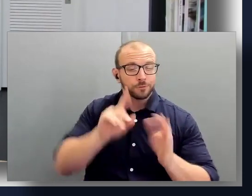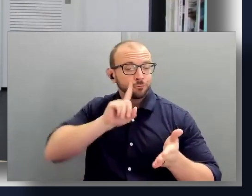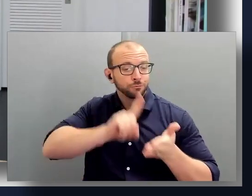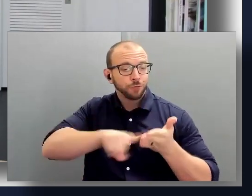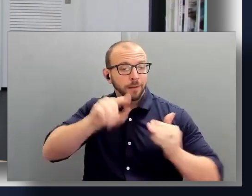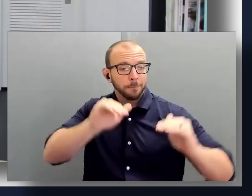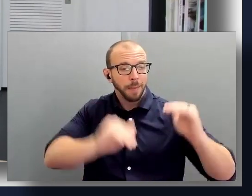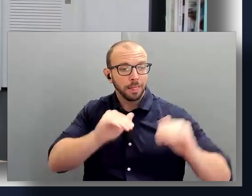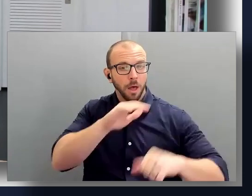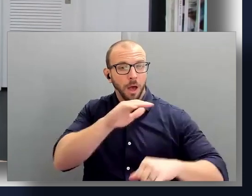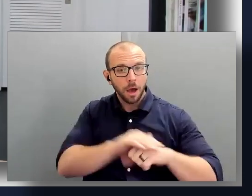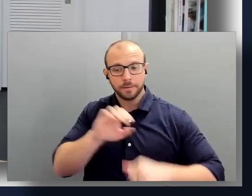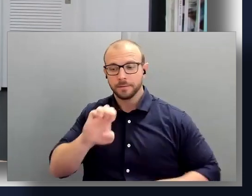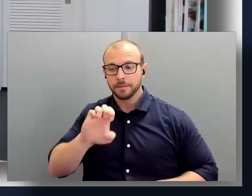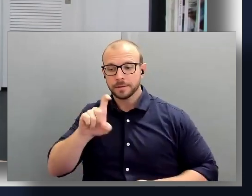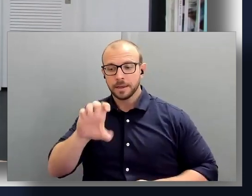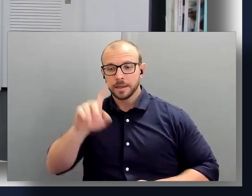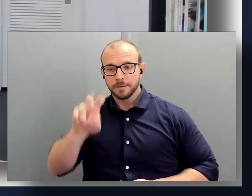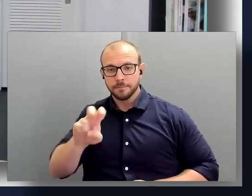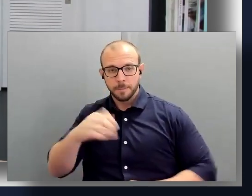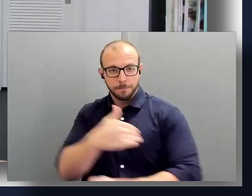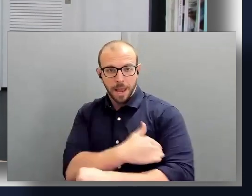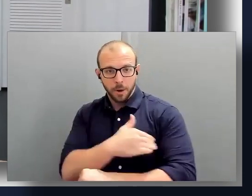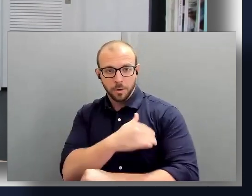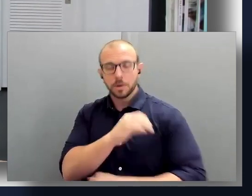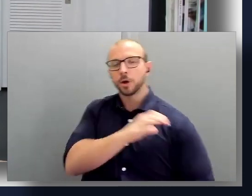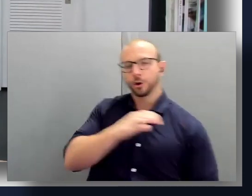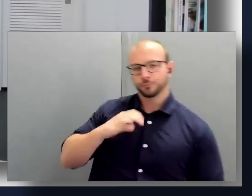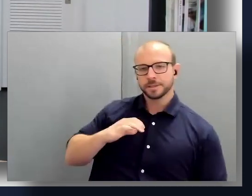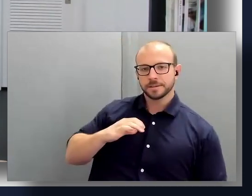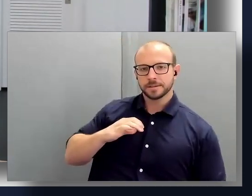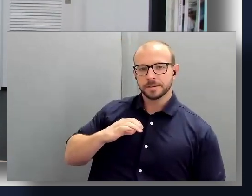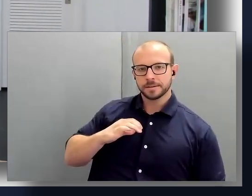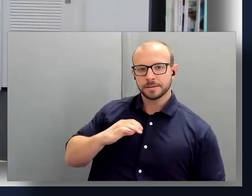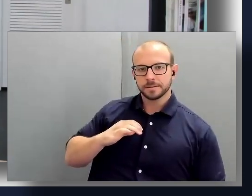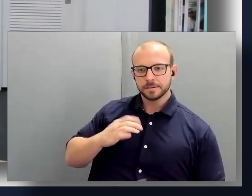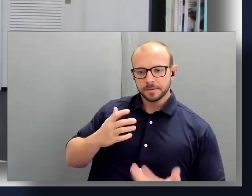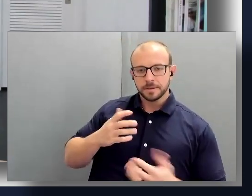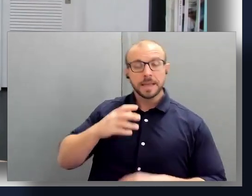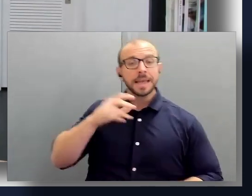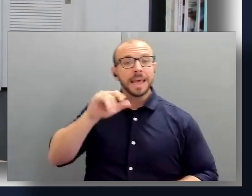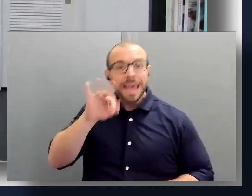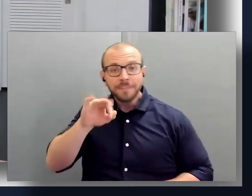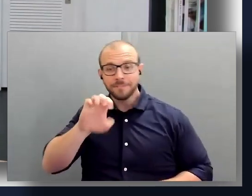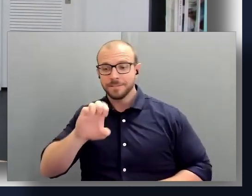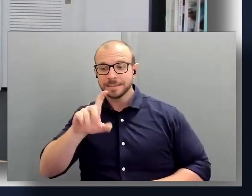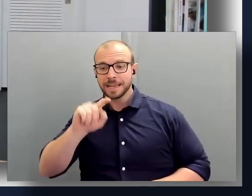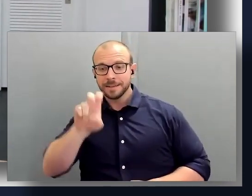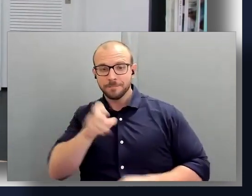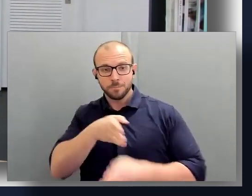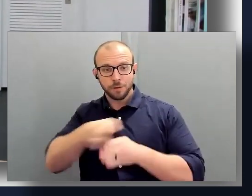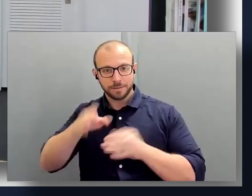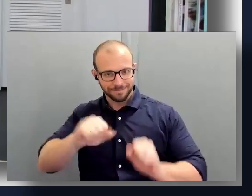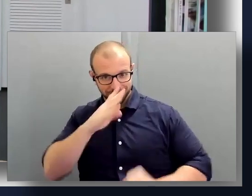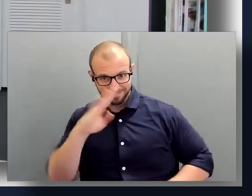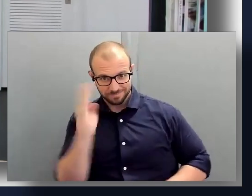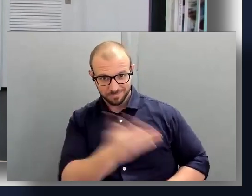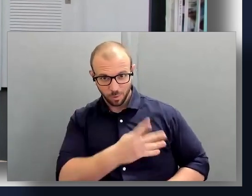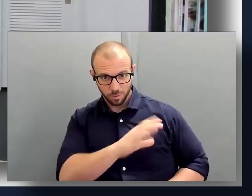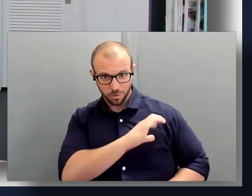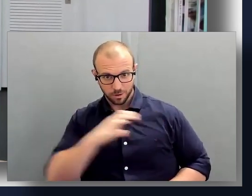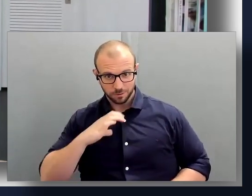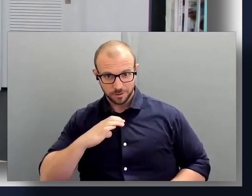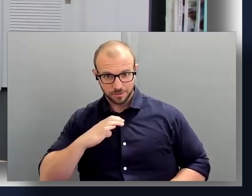on executive power is Congress. And if the executive branch is able to basically